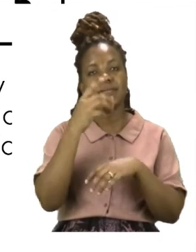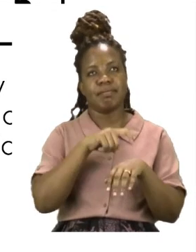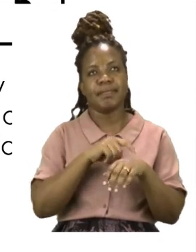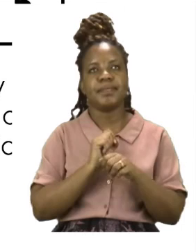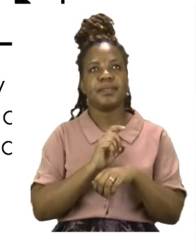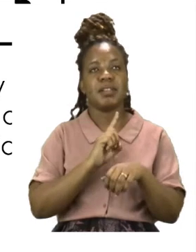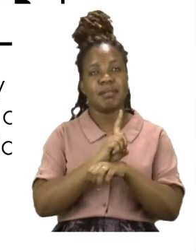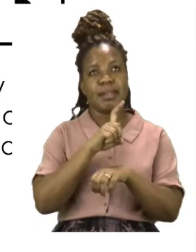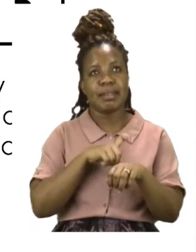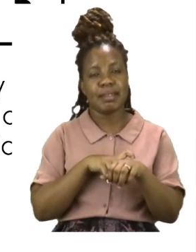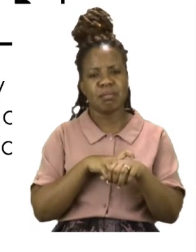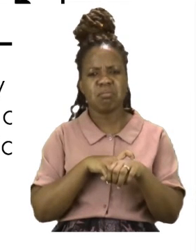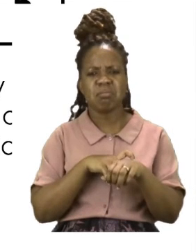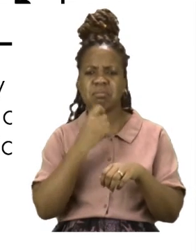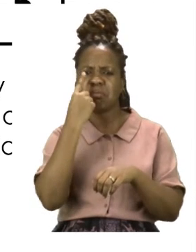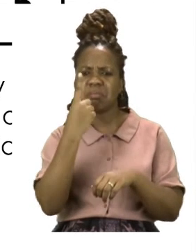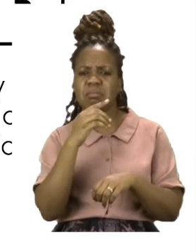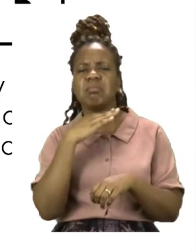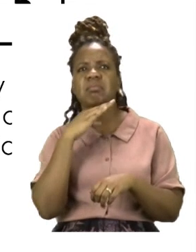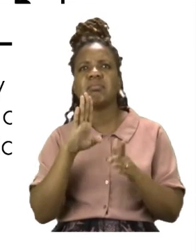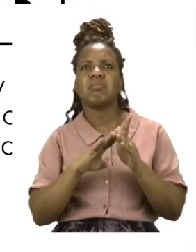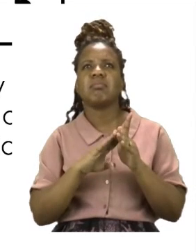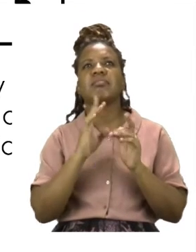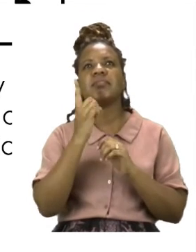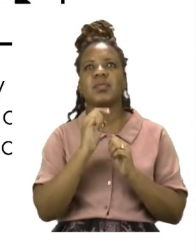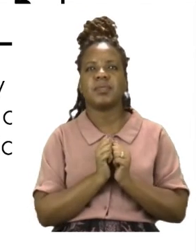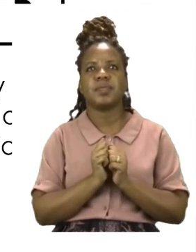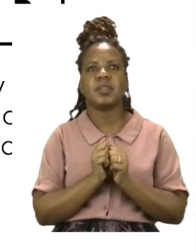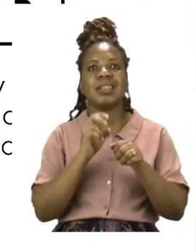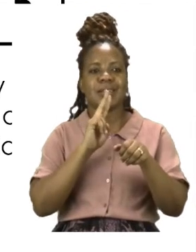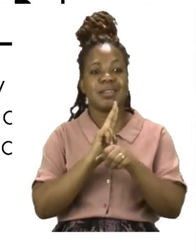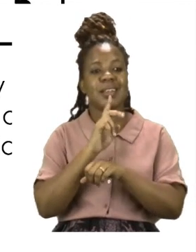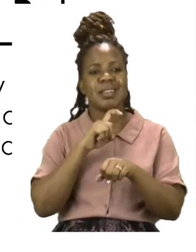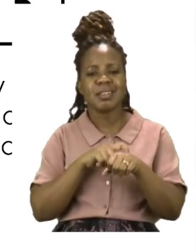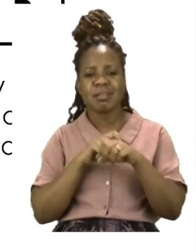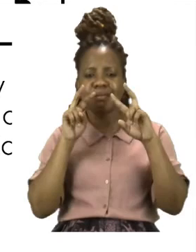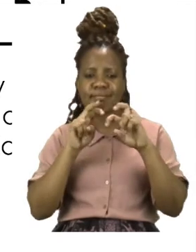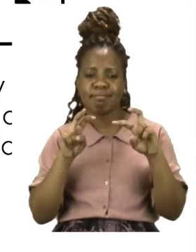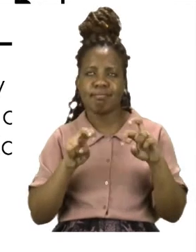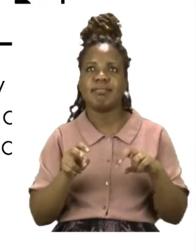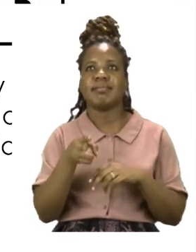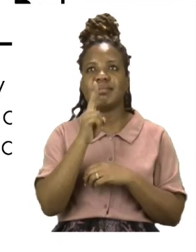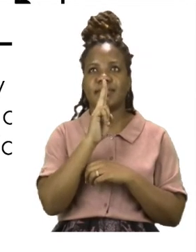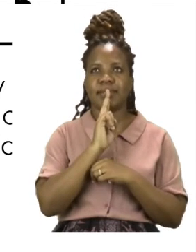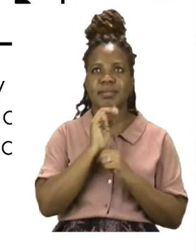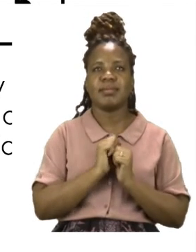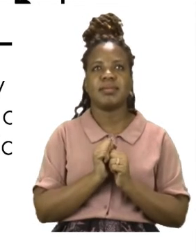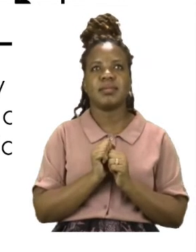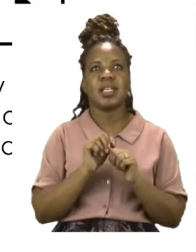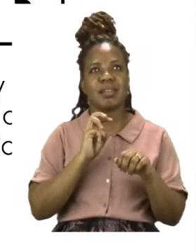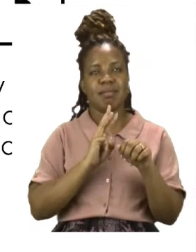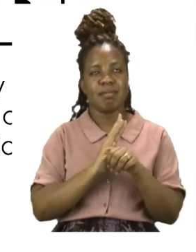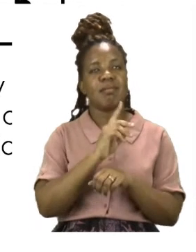about. The second time is for us to find our answers. And then the third time is for us to make